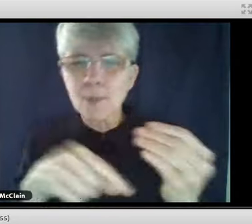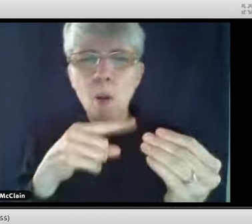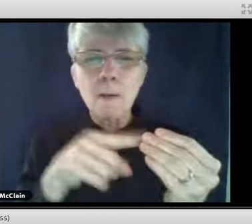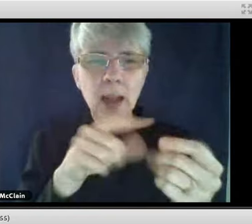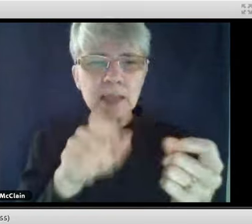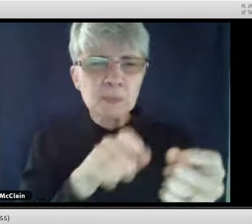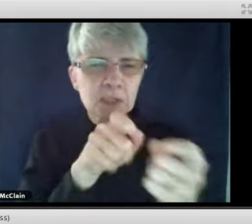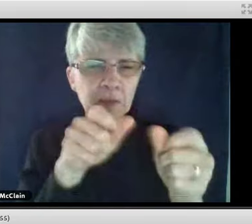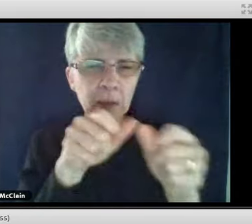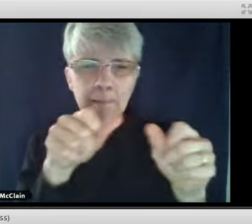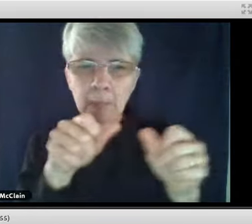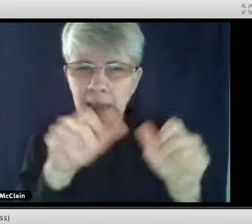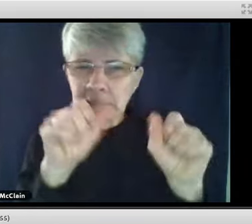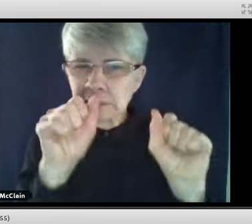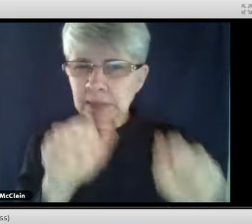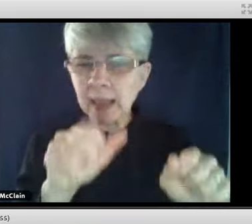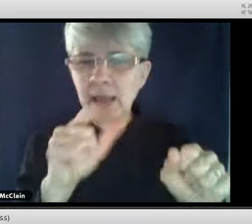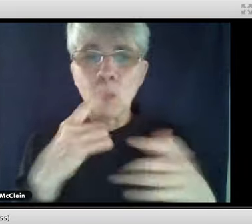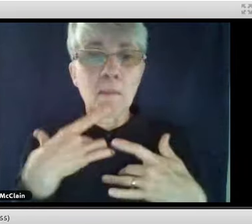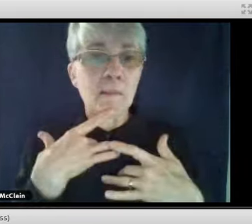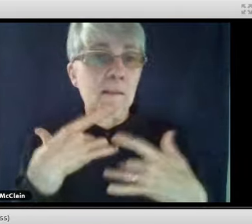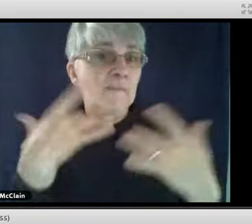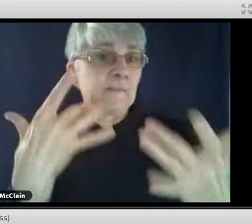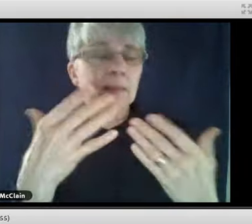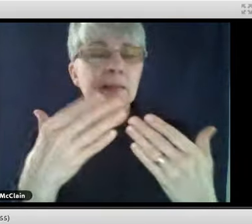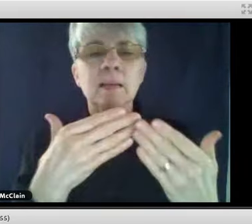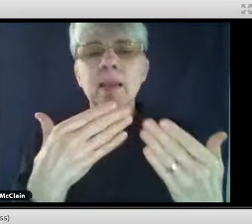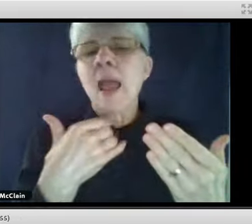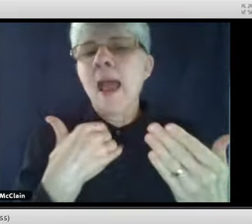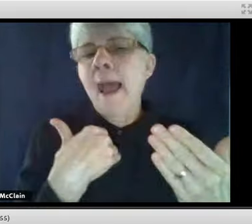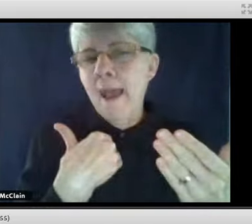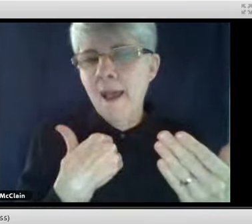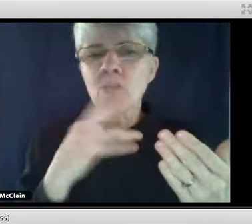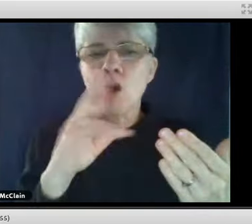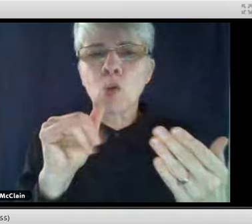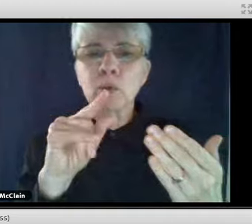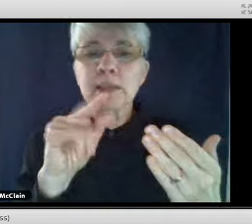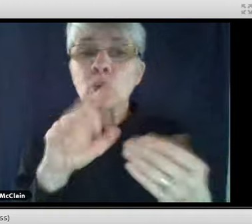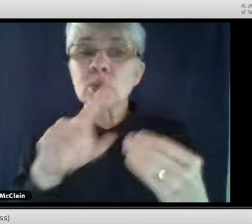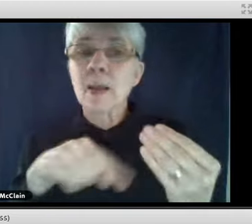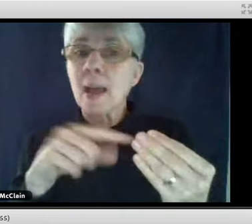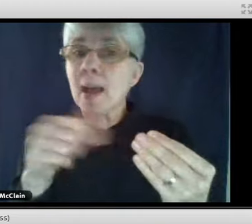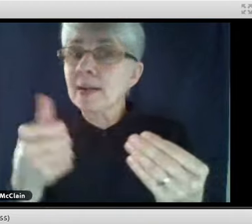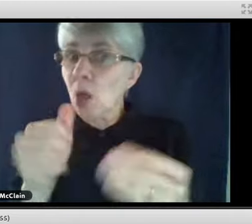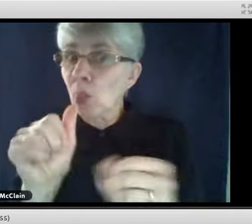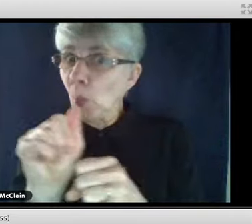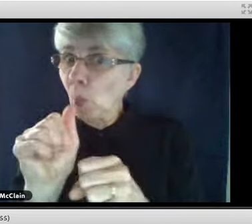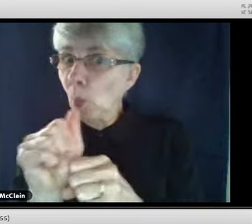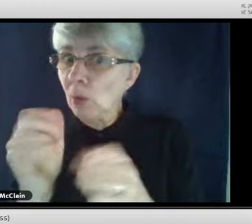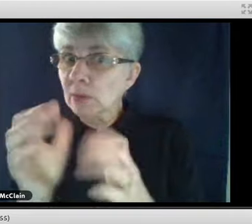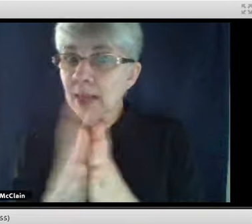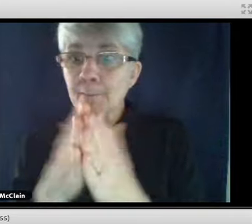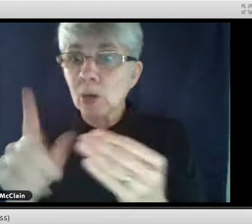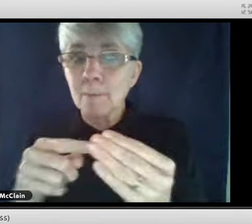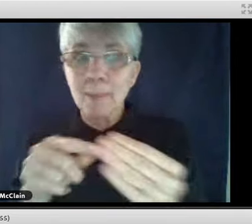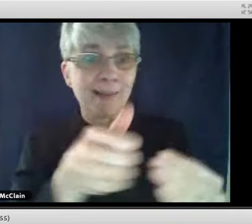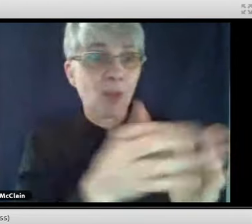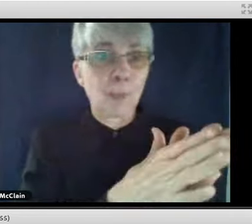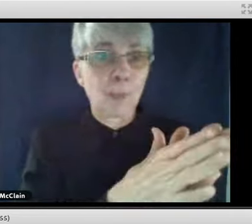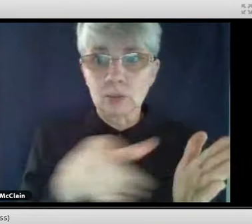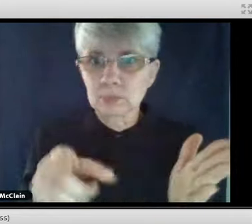place, or event. You can also have a resource that's about another work, right? So a book that's about another book,